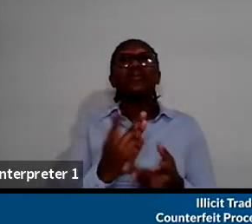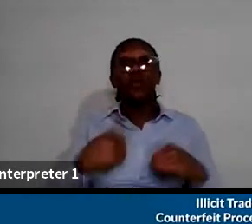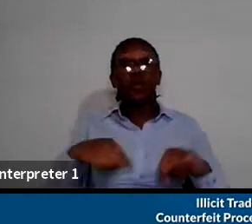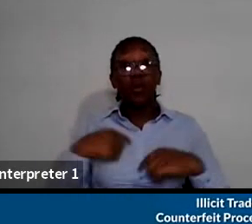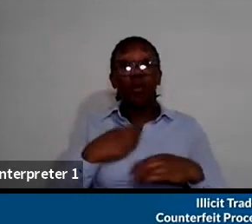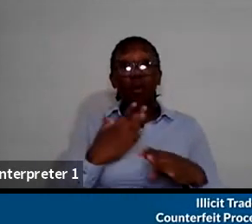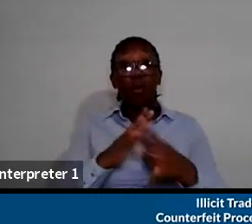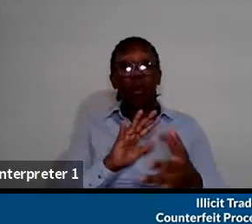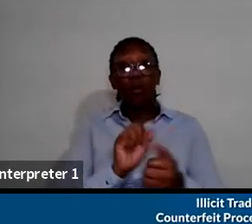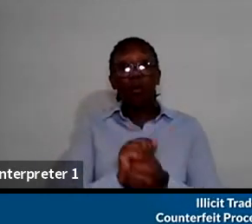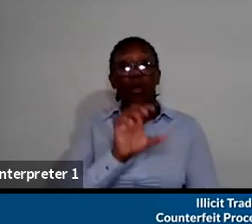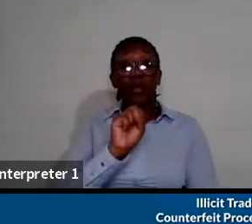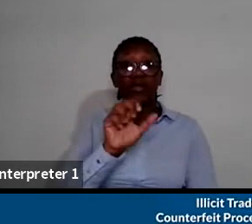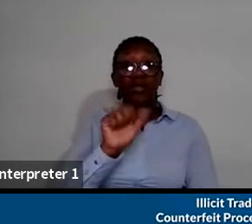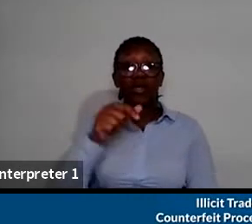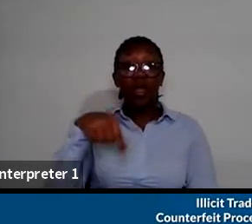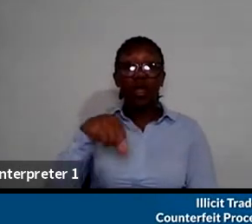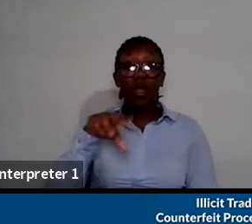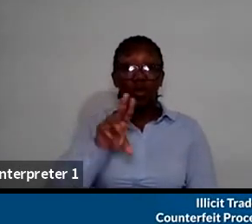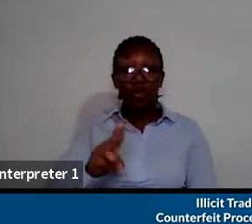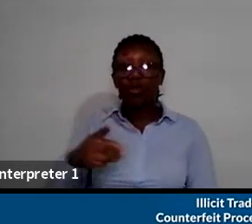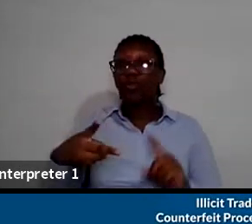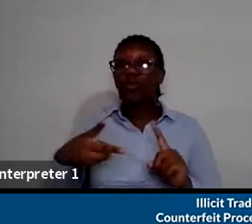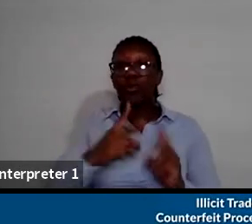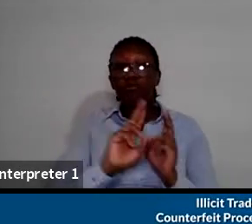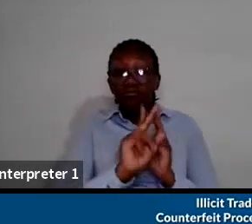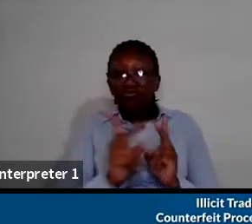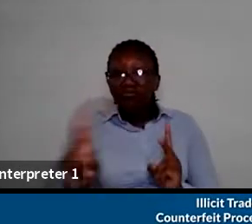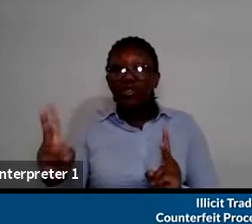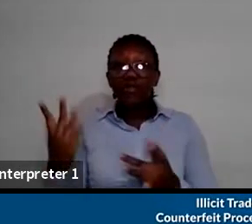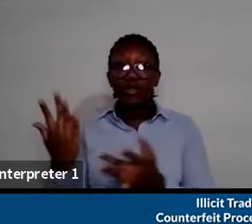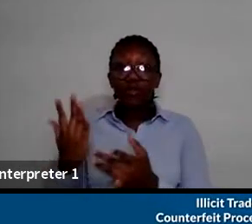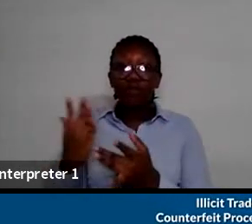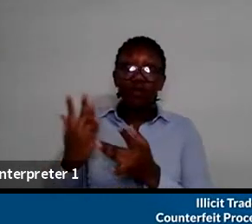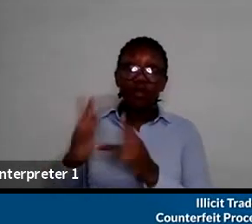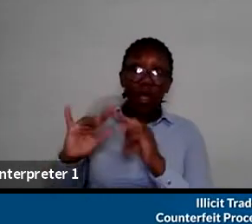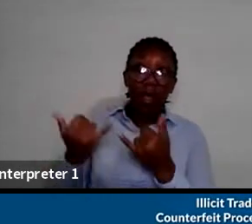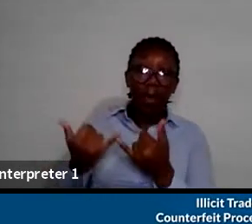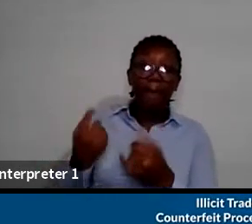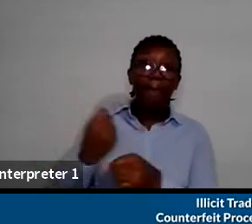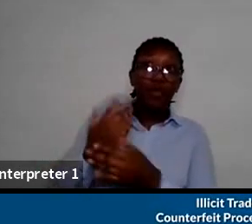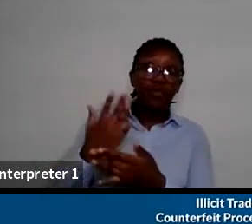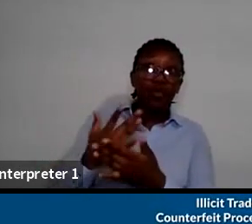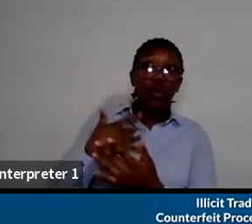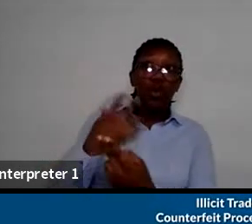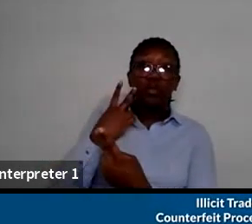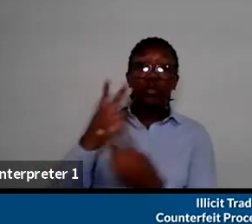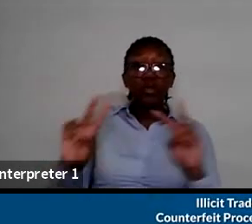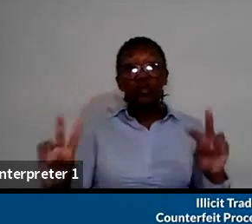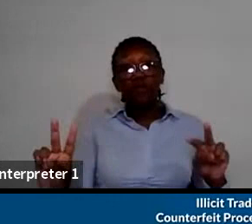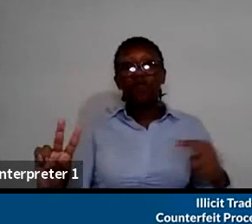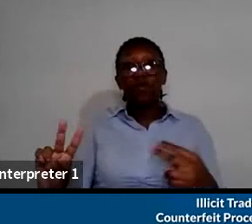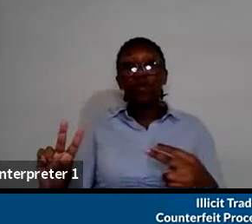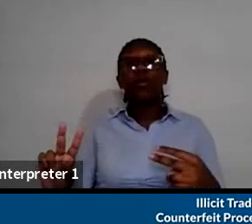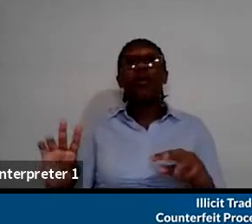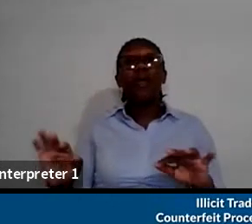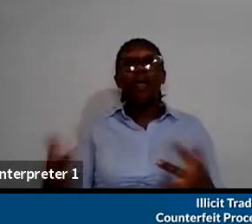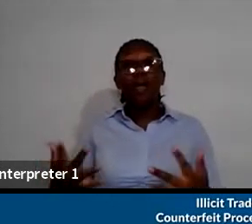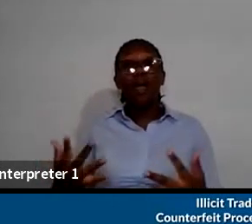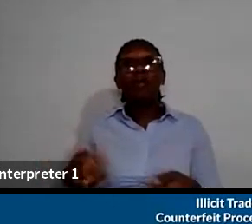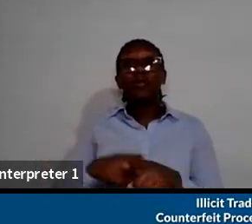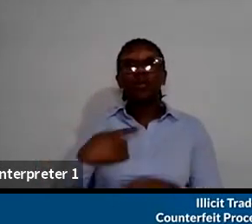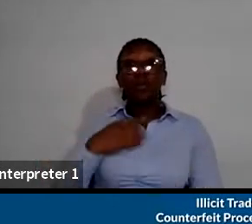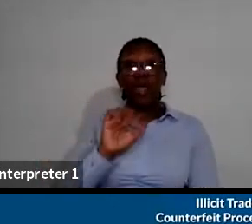our SARCU and SADC counterparts to ensure that we can start looking at these, as well as with other agencies